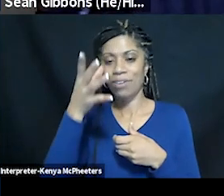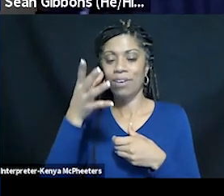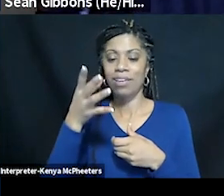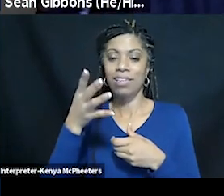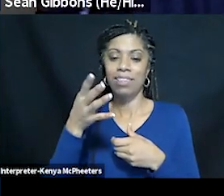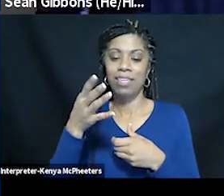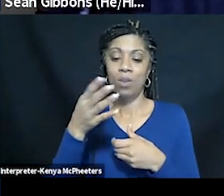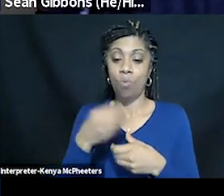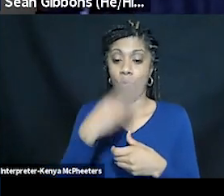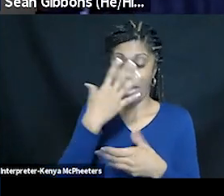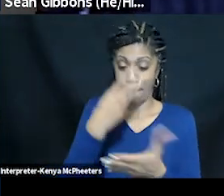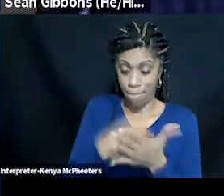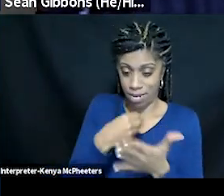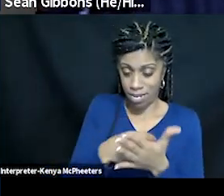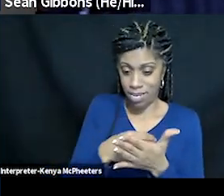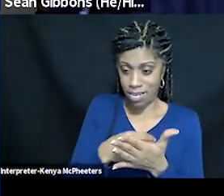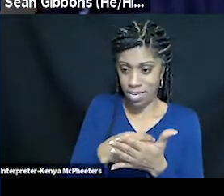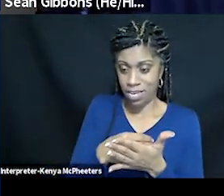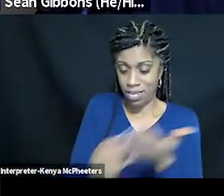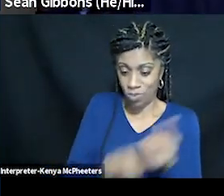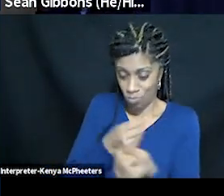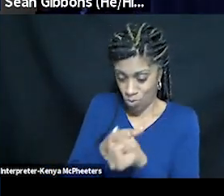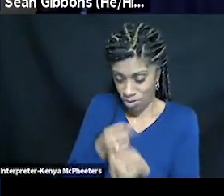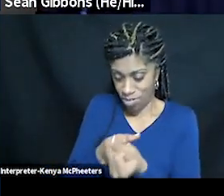BIPOC programs and services?